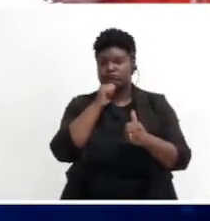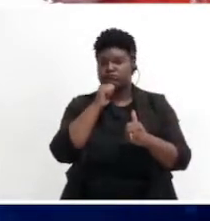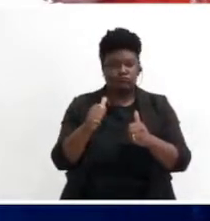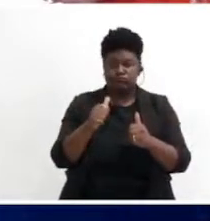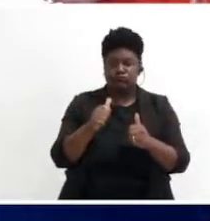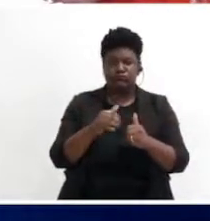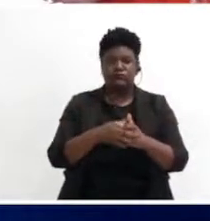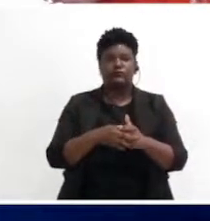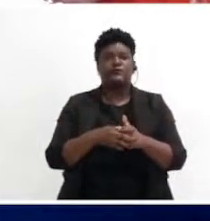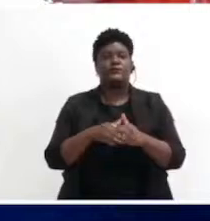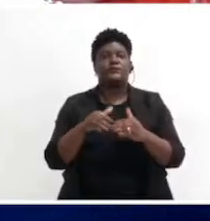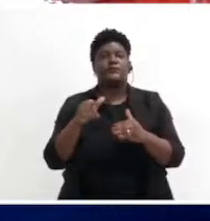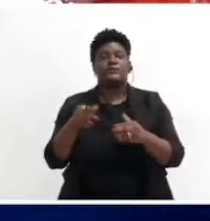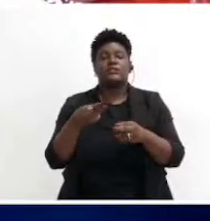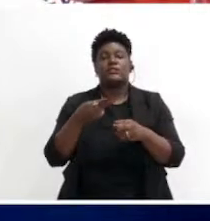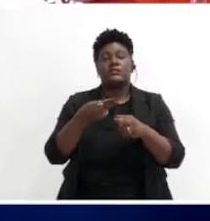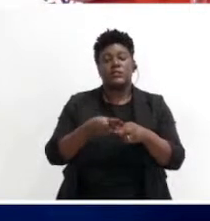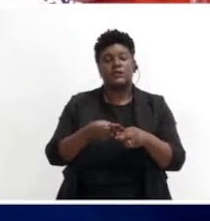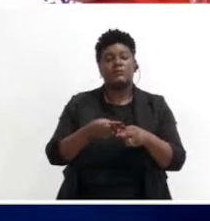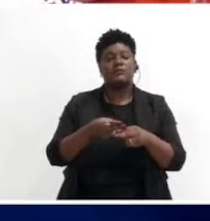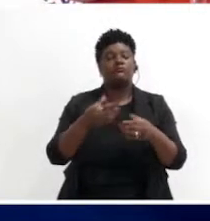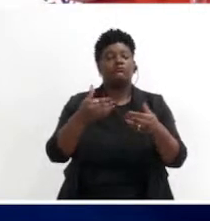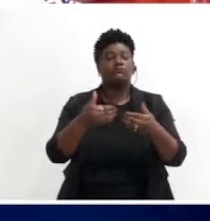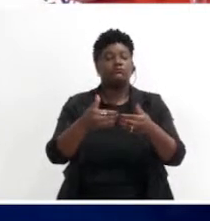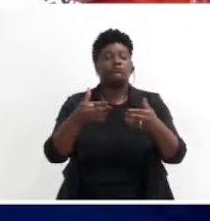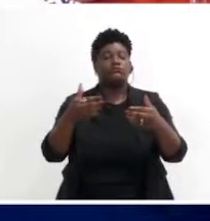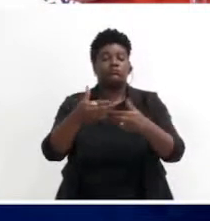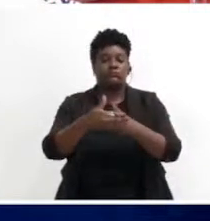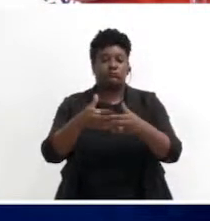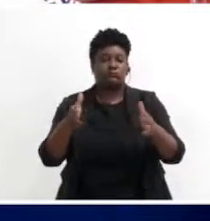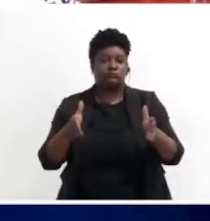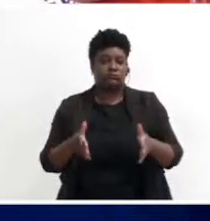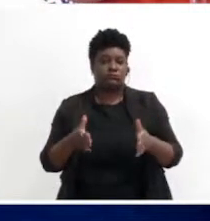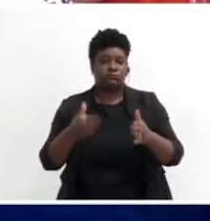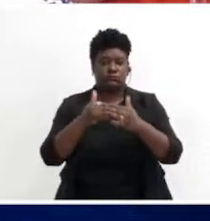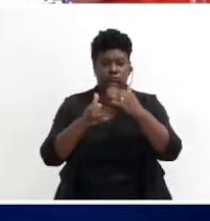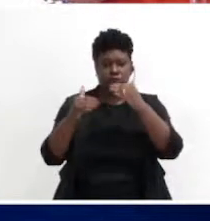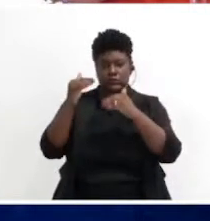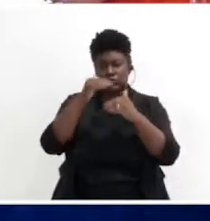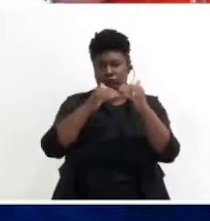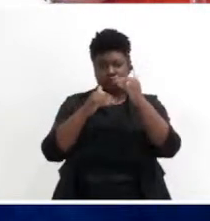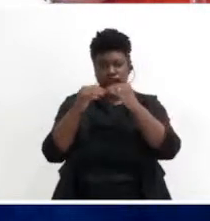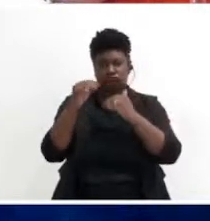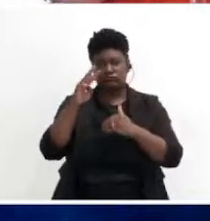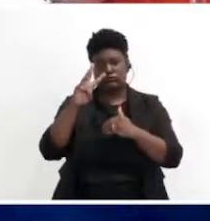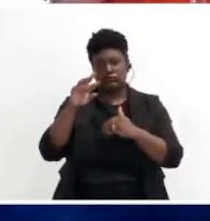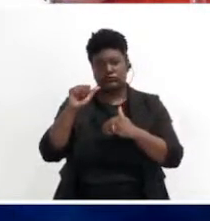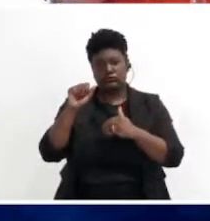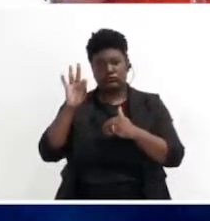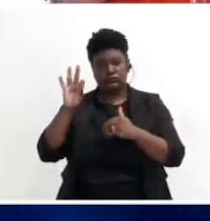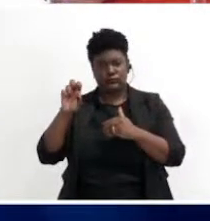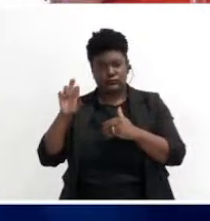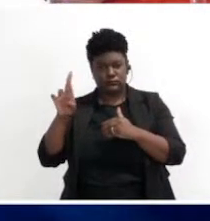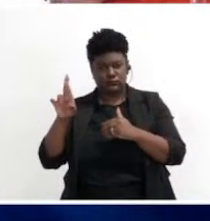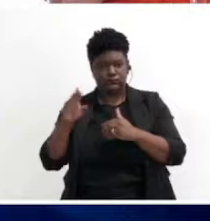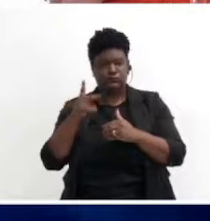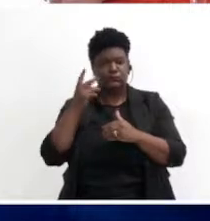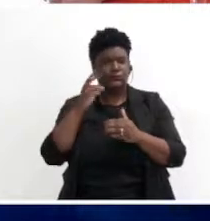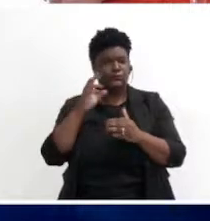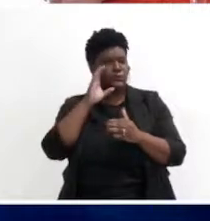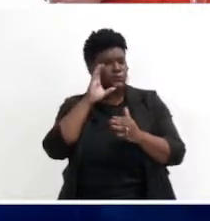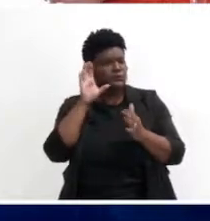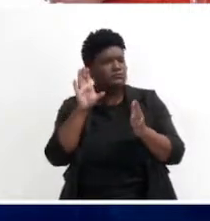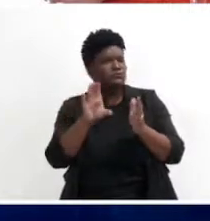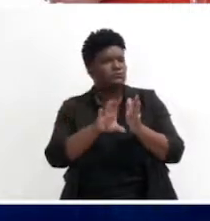is done at the wafer level. And I think I'll show in a second another slide that better illustrates this,